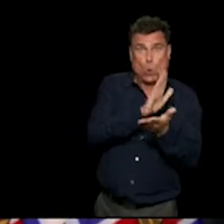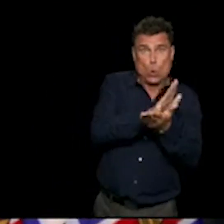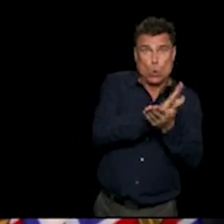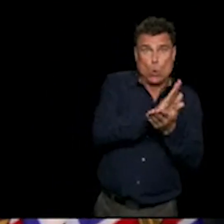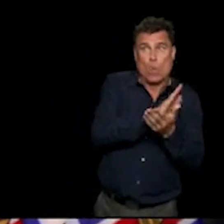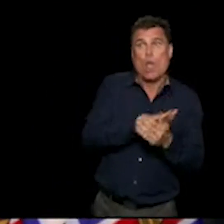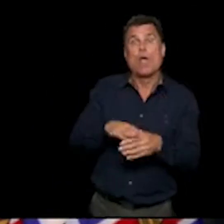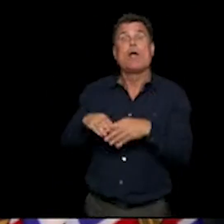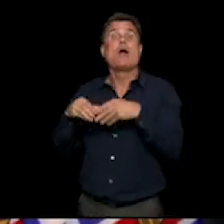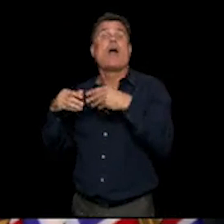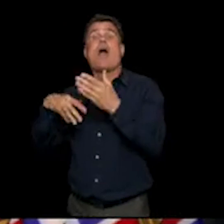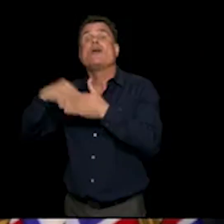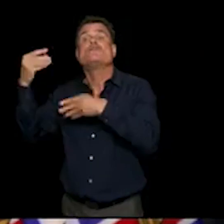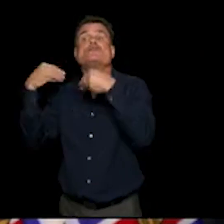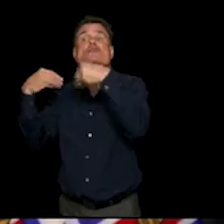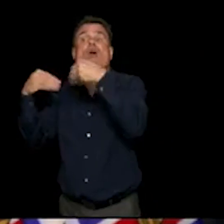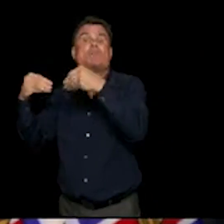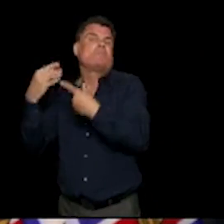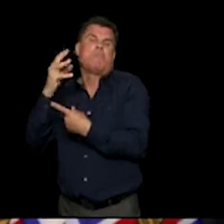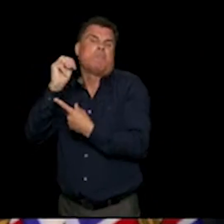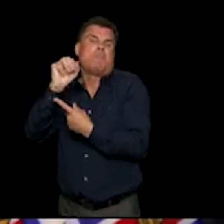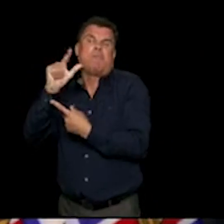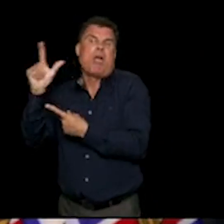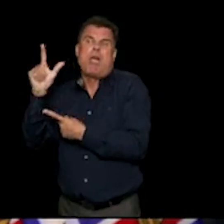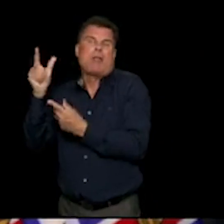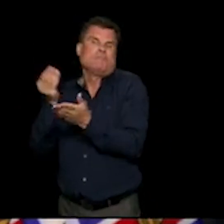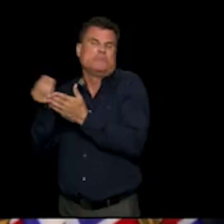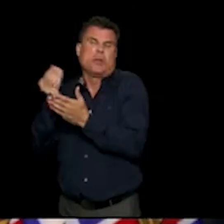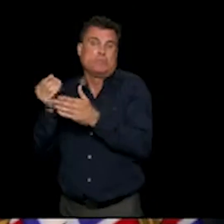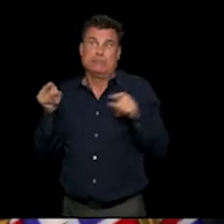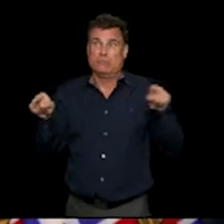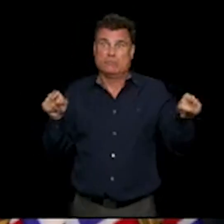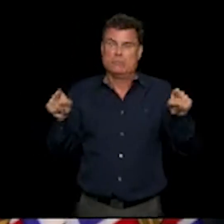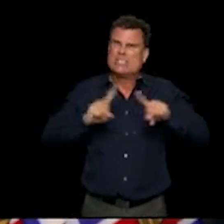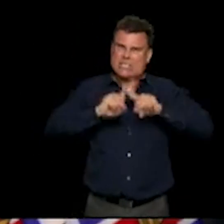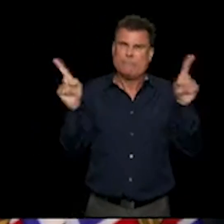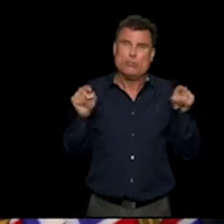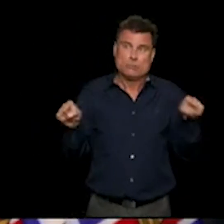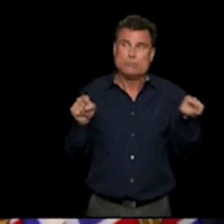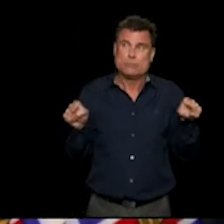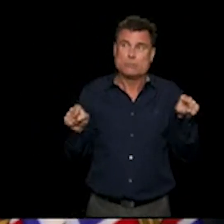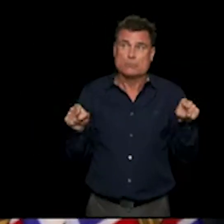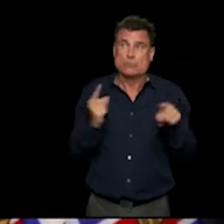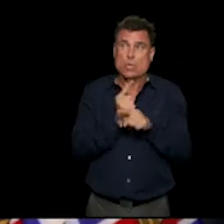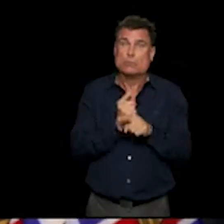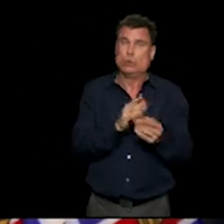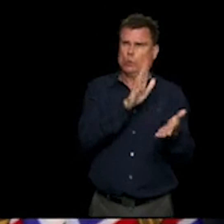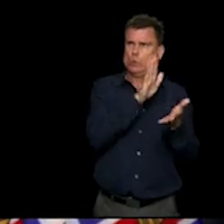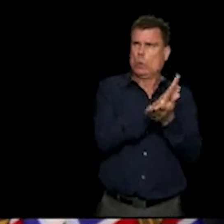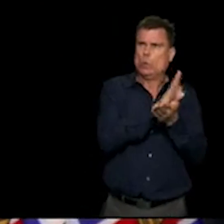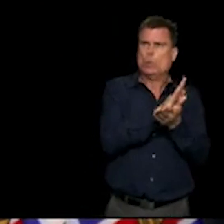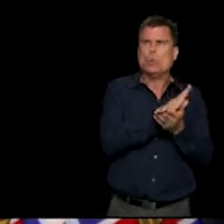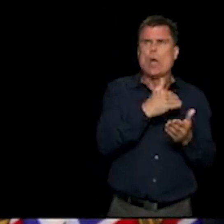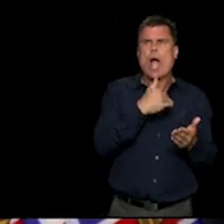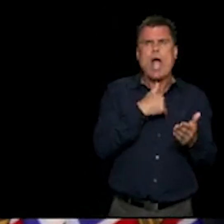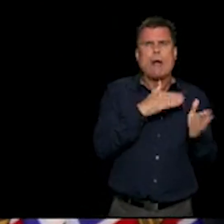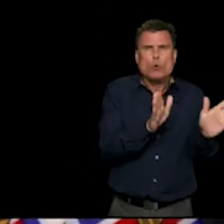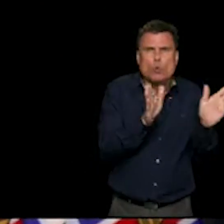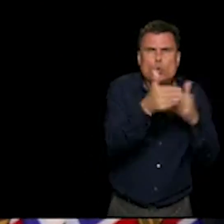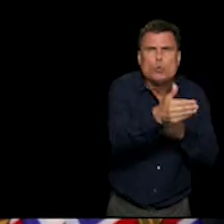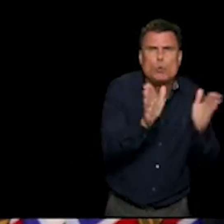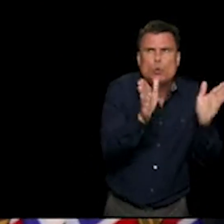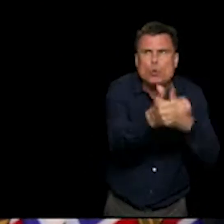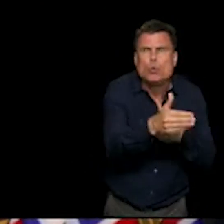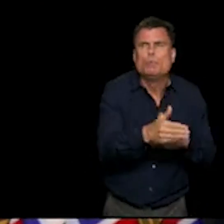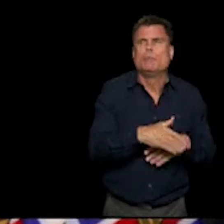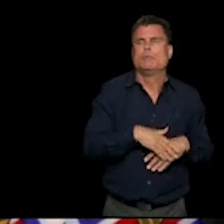schools are different than, say, a shopping mall. These are secure, controlled sites. They're buildings that are distributed into different configurations